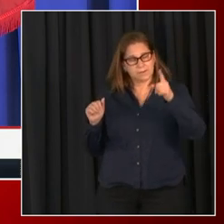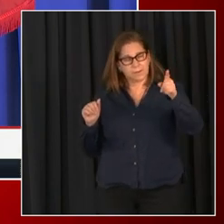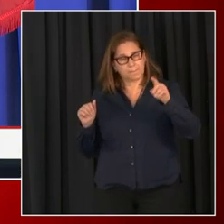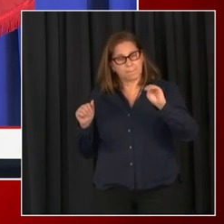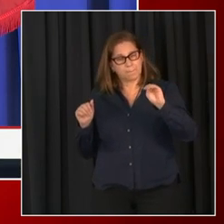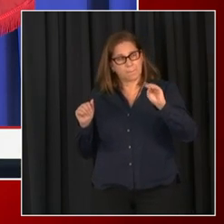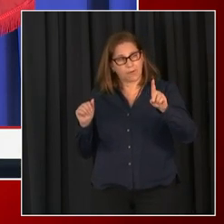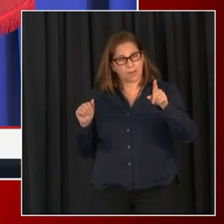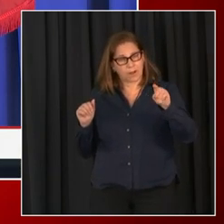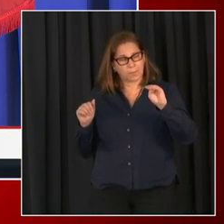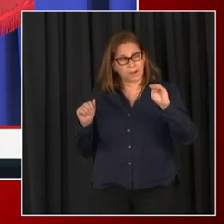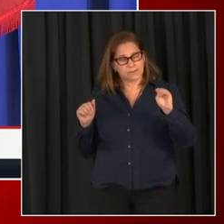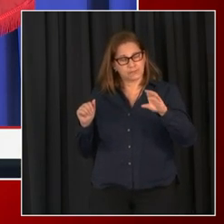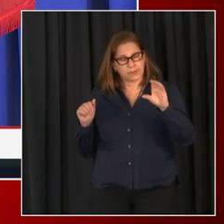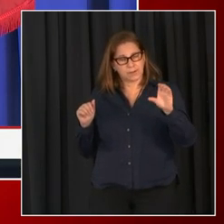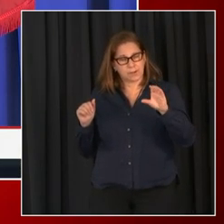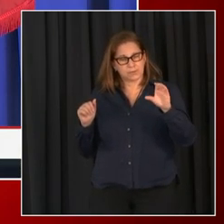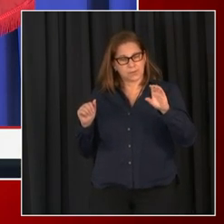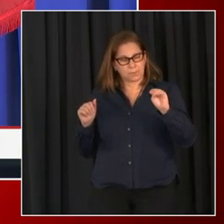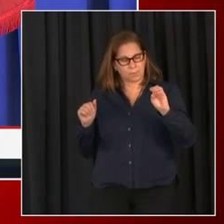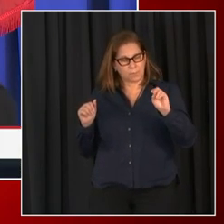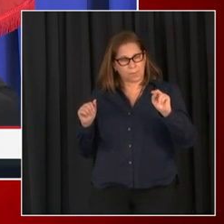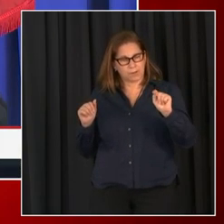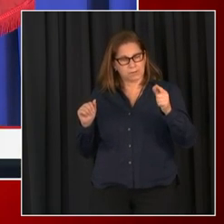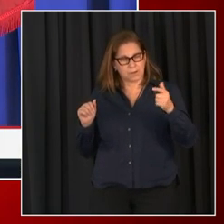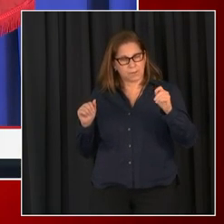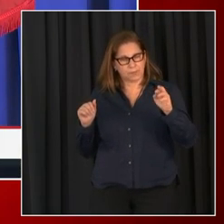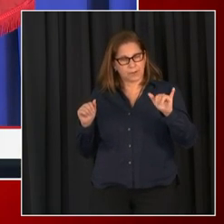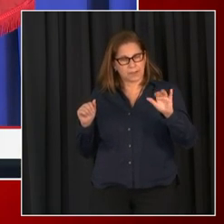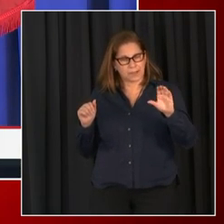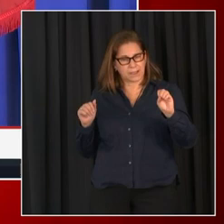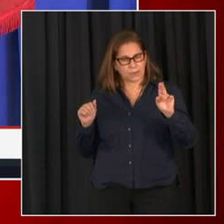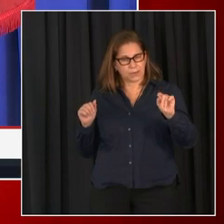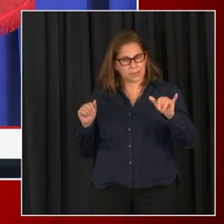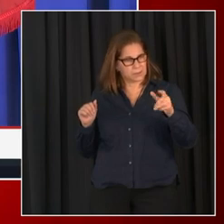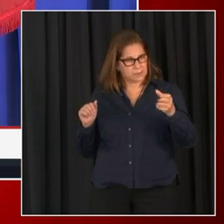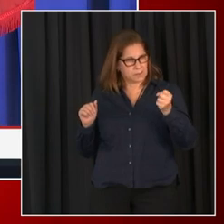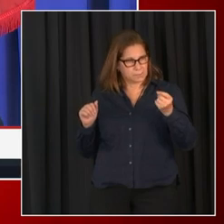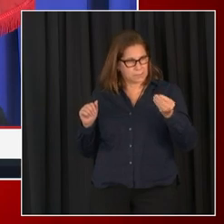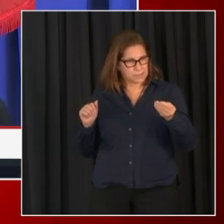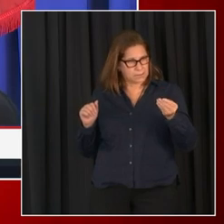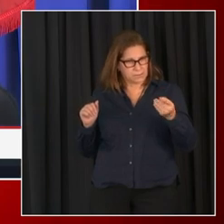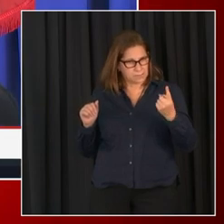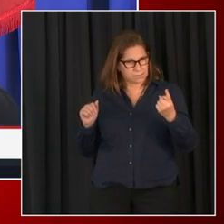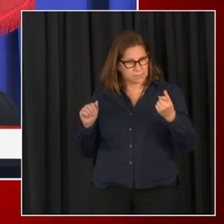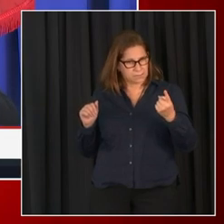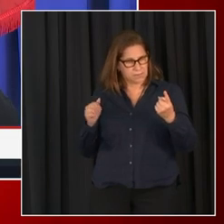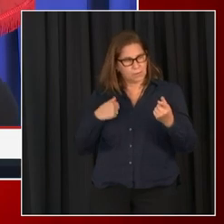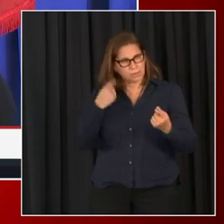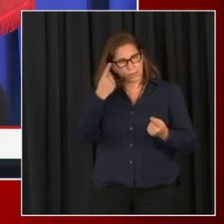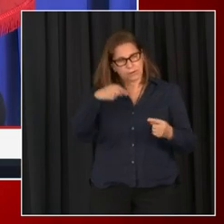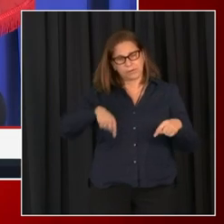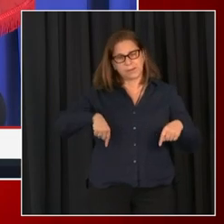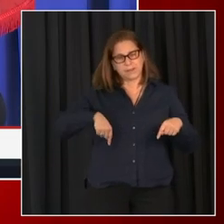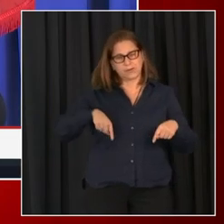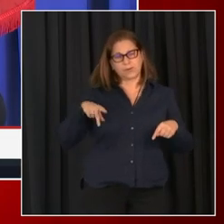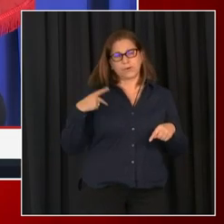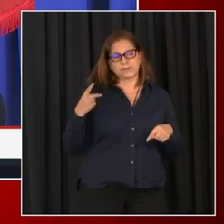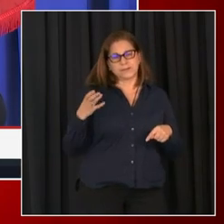them for reimbursements. Well, I have to tell you, I'm extremely proud of our team who has